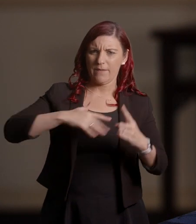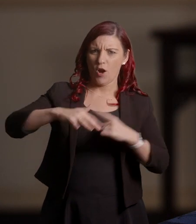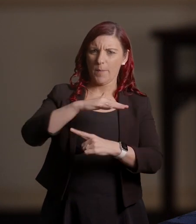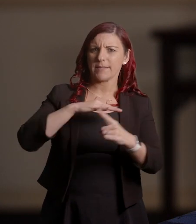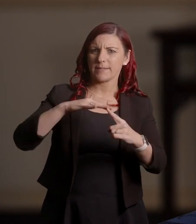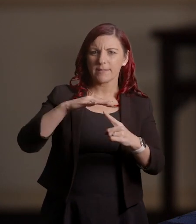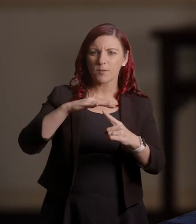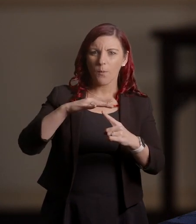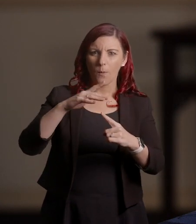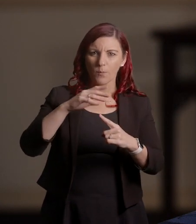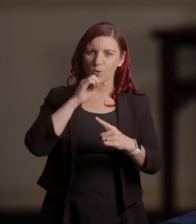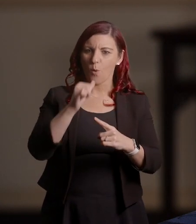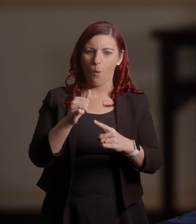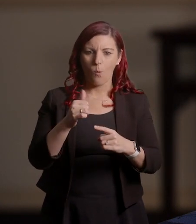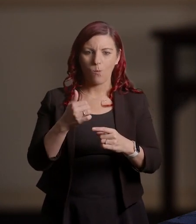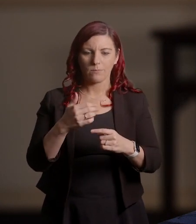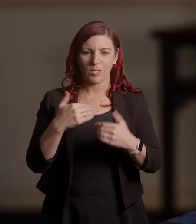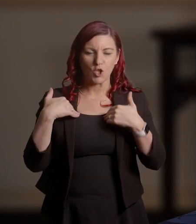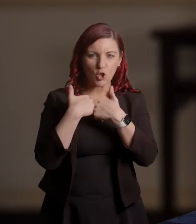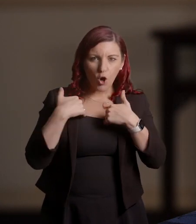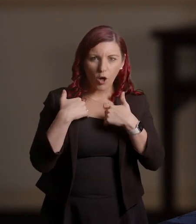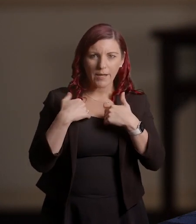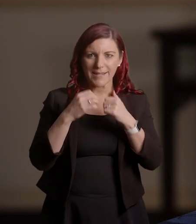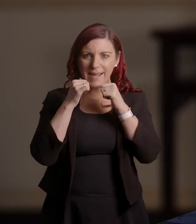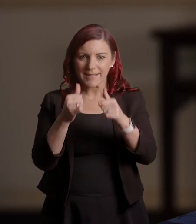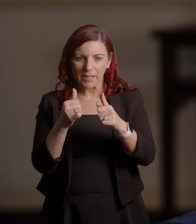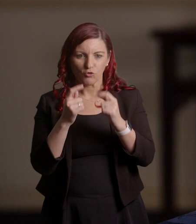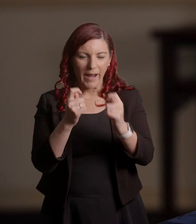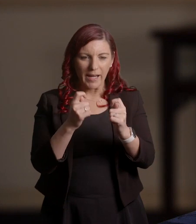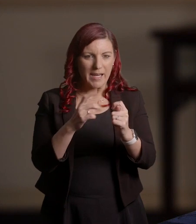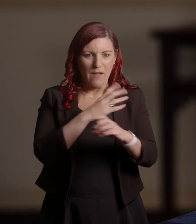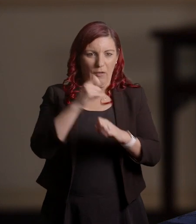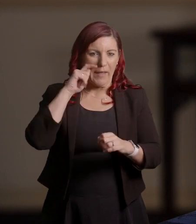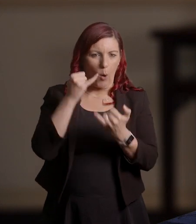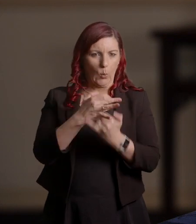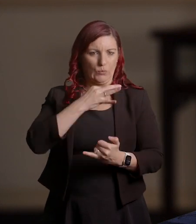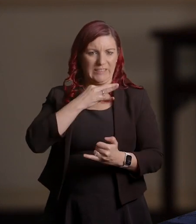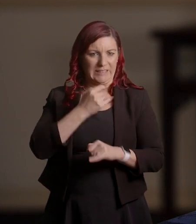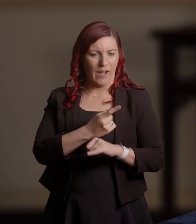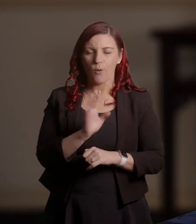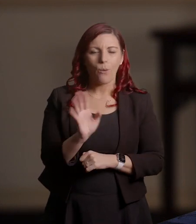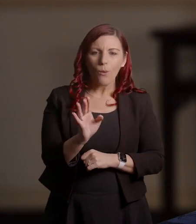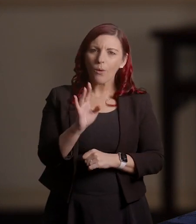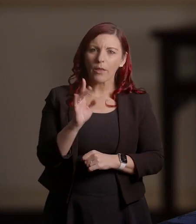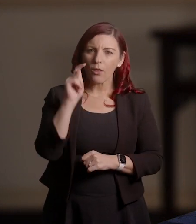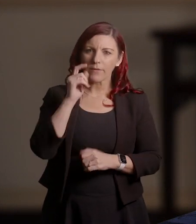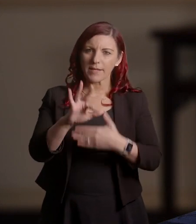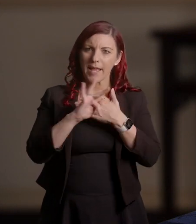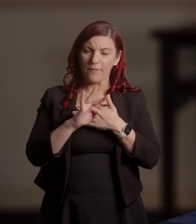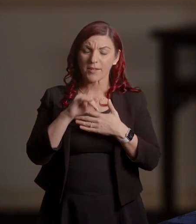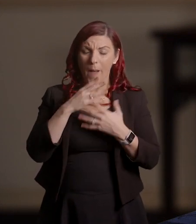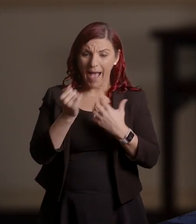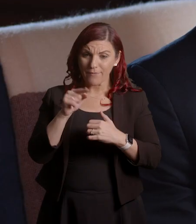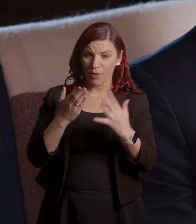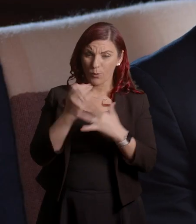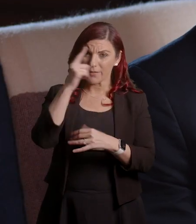that was provided with there was never any doubt when we were going up to training that there was risks taken or anything like that. So to have that through a very